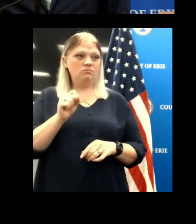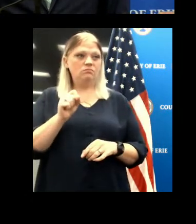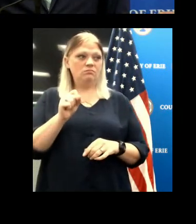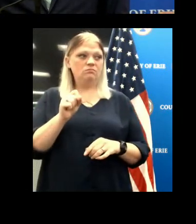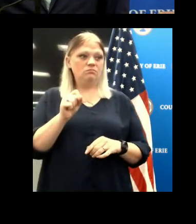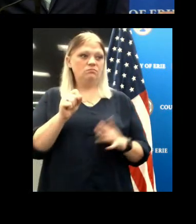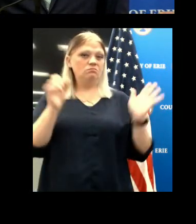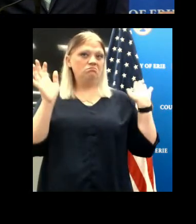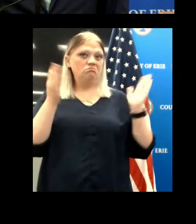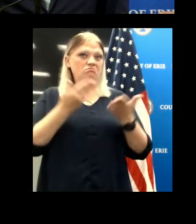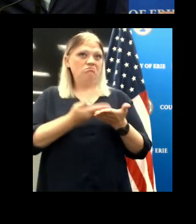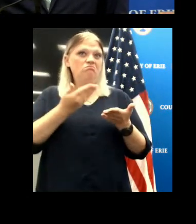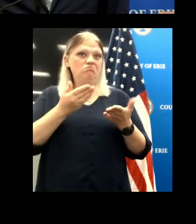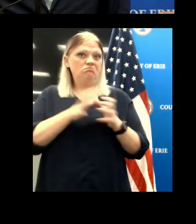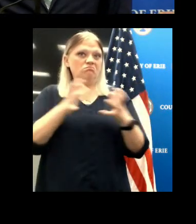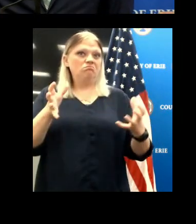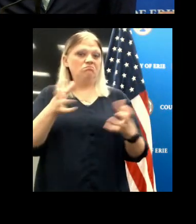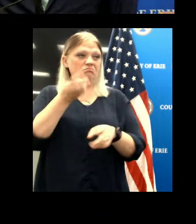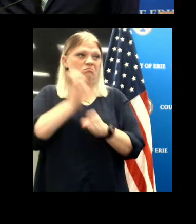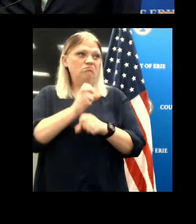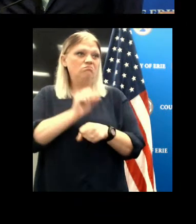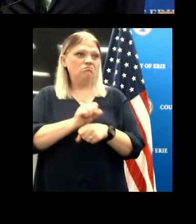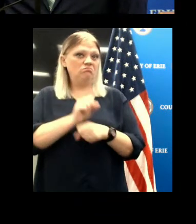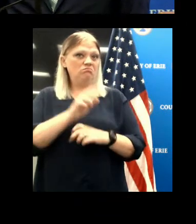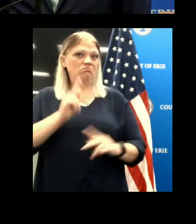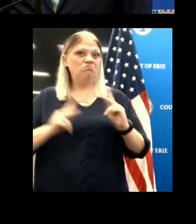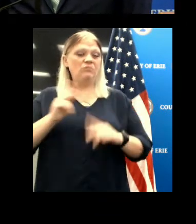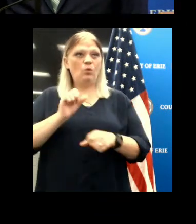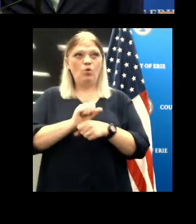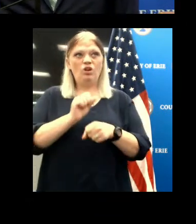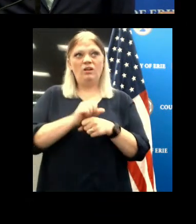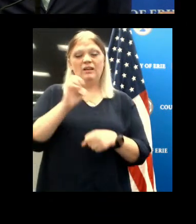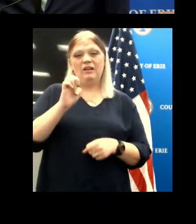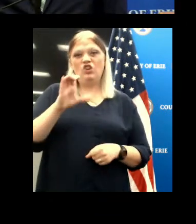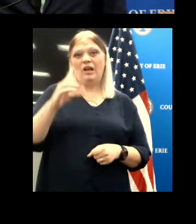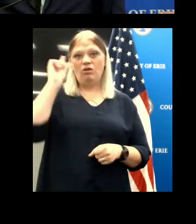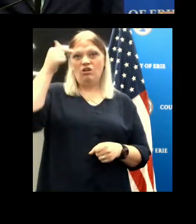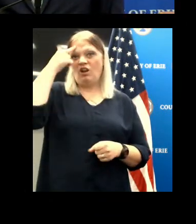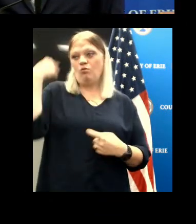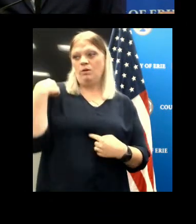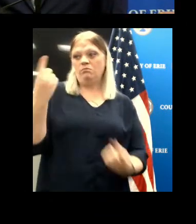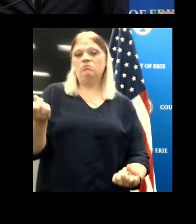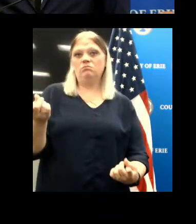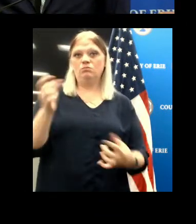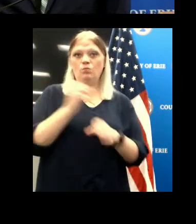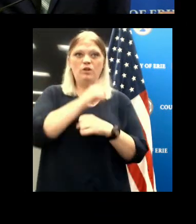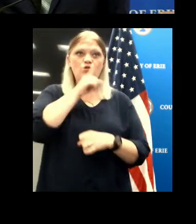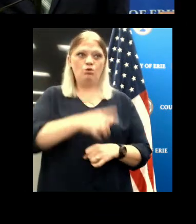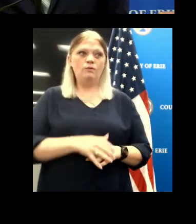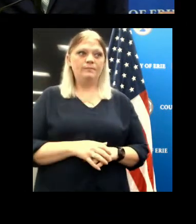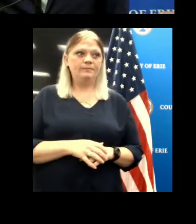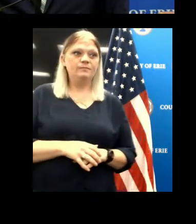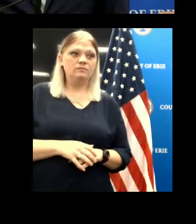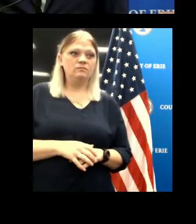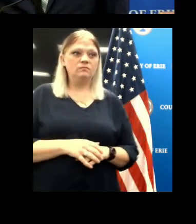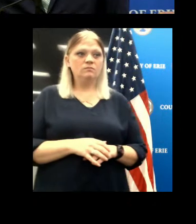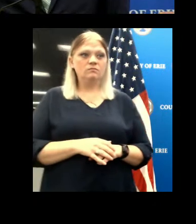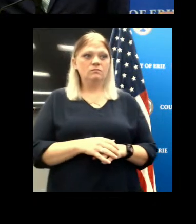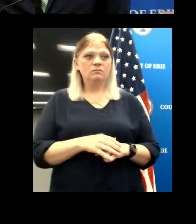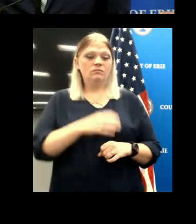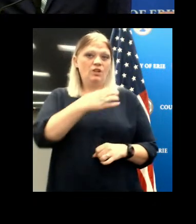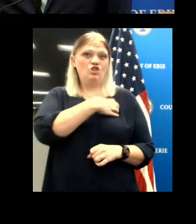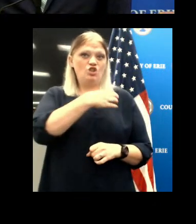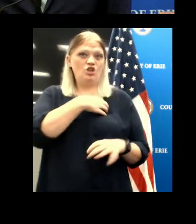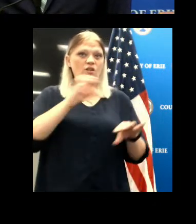just says a lot about the hard work of the people that have been working in Erie County government for quite some time to ensure that. And even the